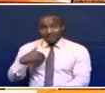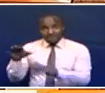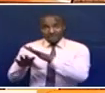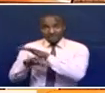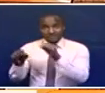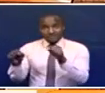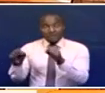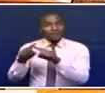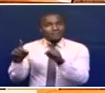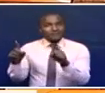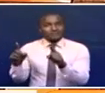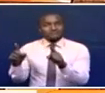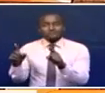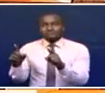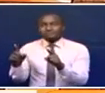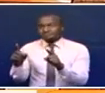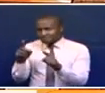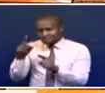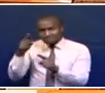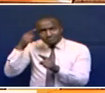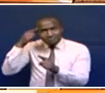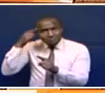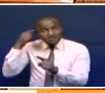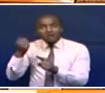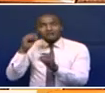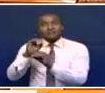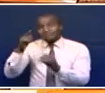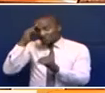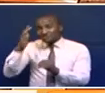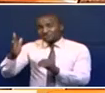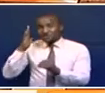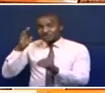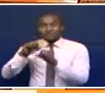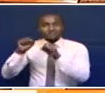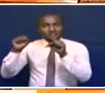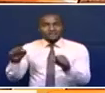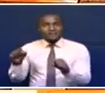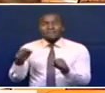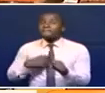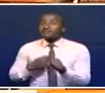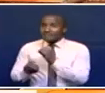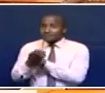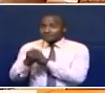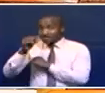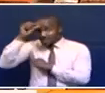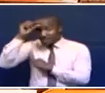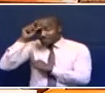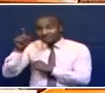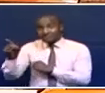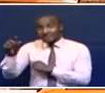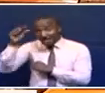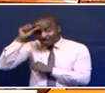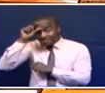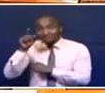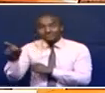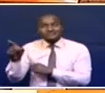president. But lame duck, because the security system, and here I'm talking about the government. Yeah. The government